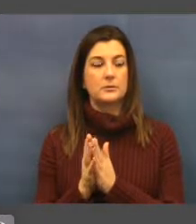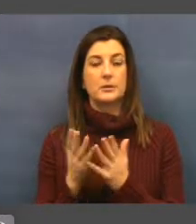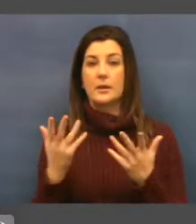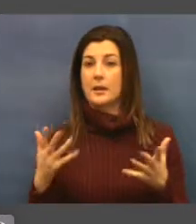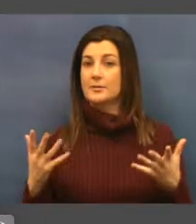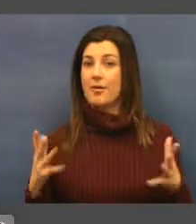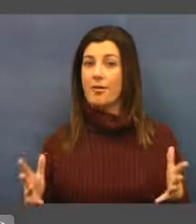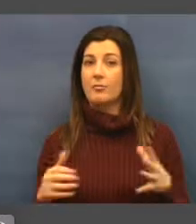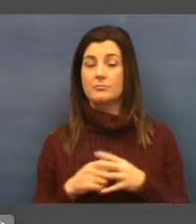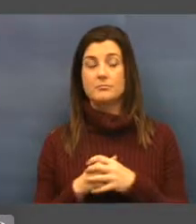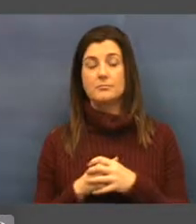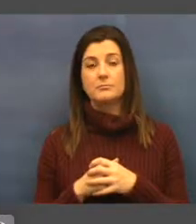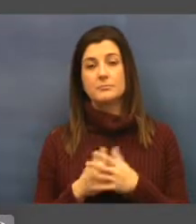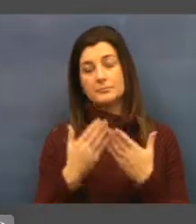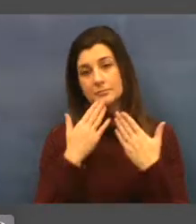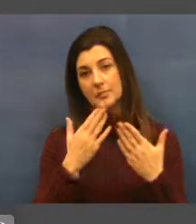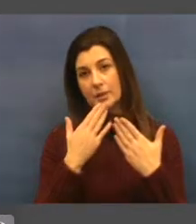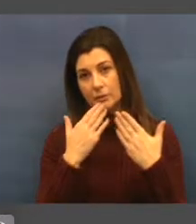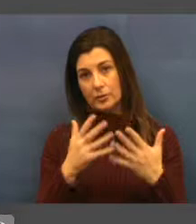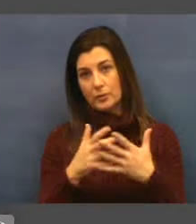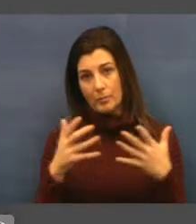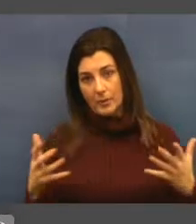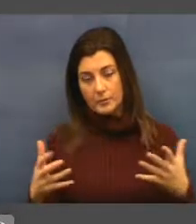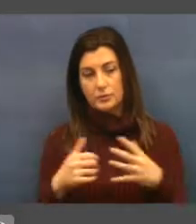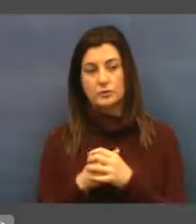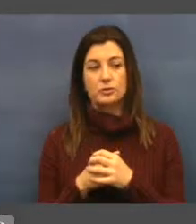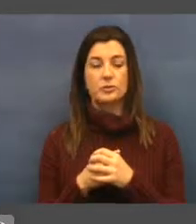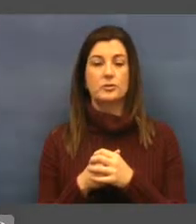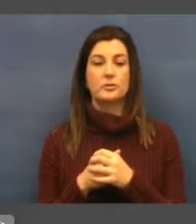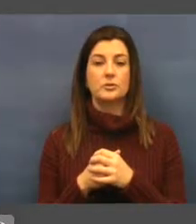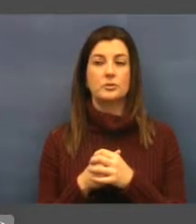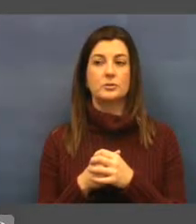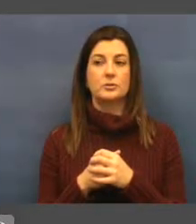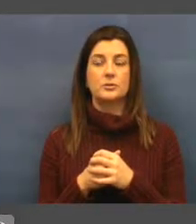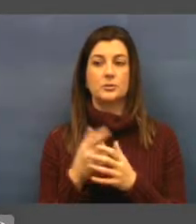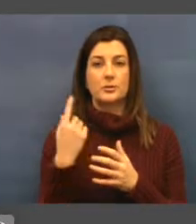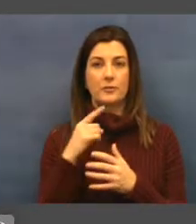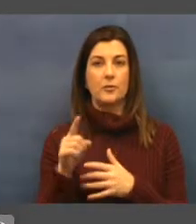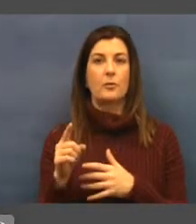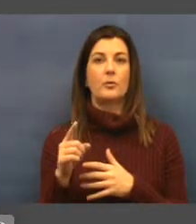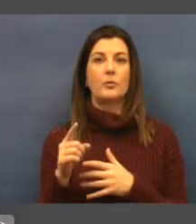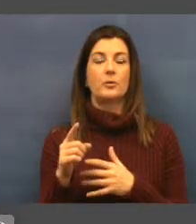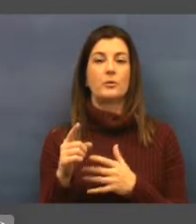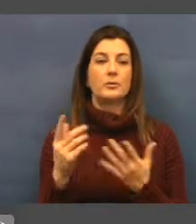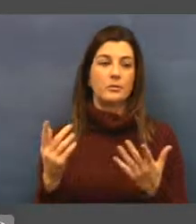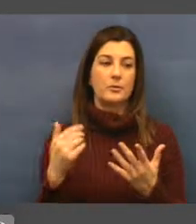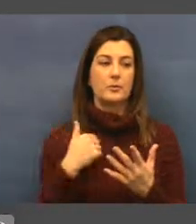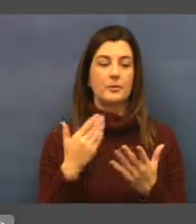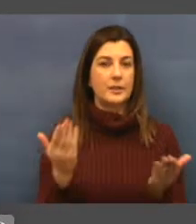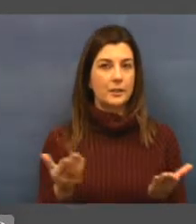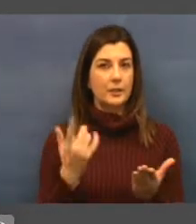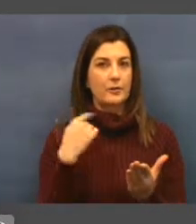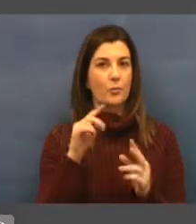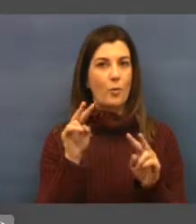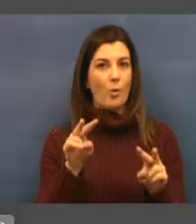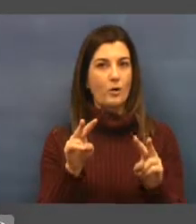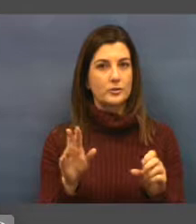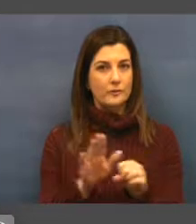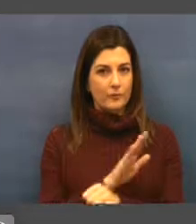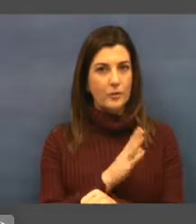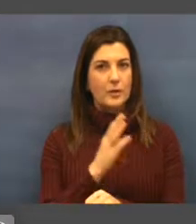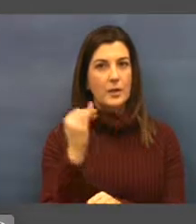And that's all I have for you today. So thank you very much for sticking around for the full session. If you have